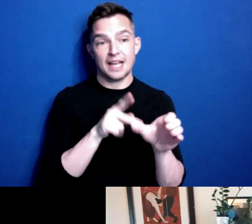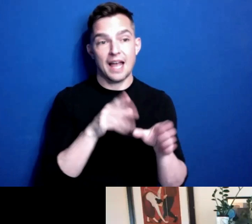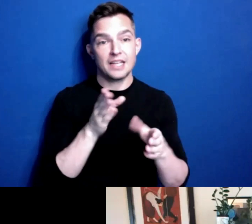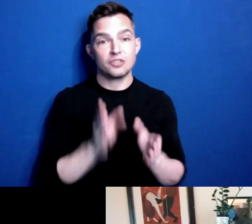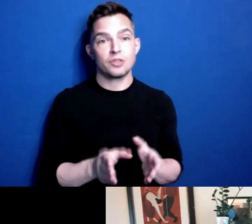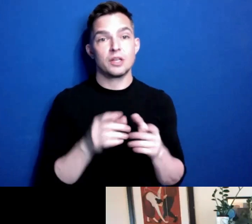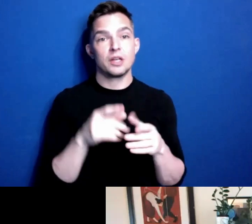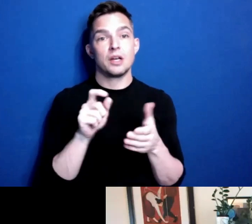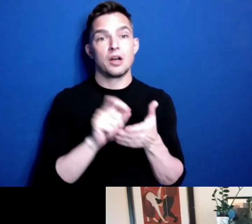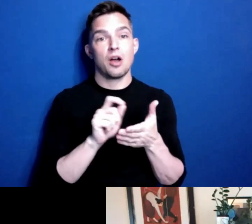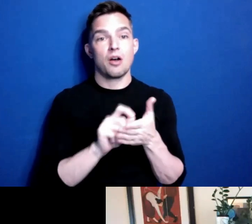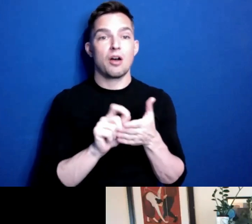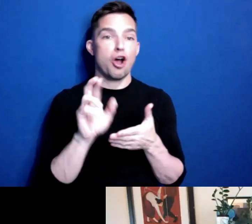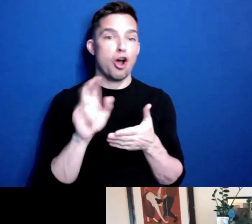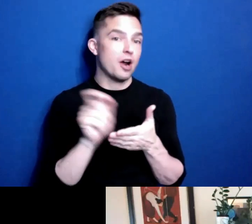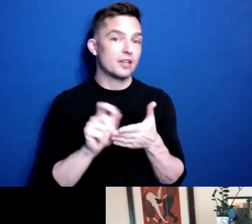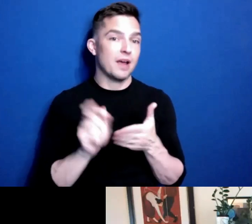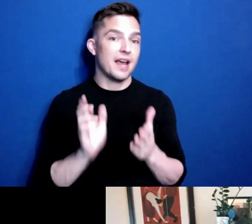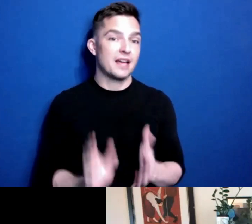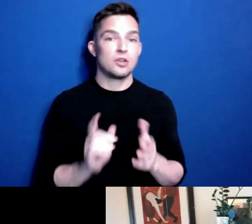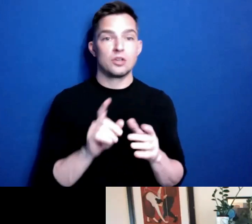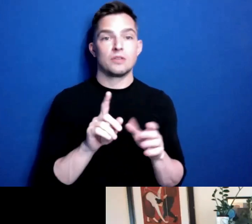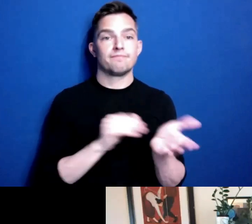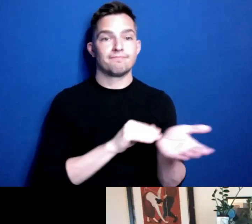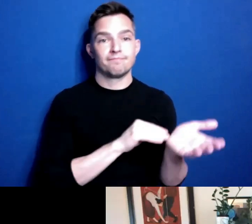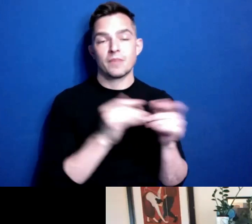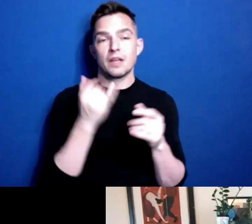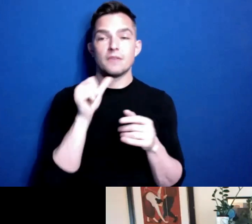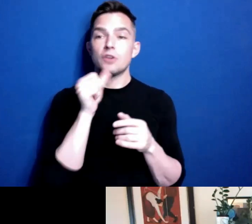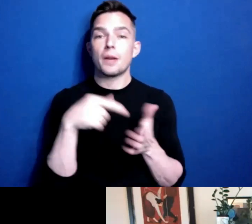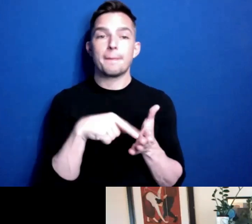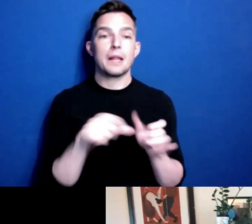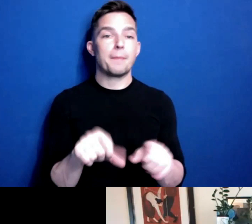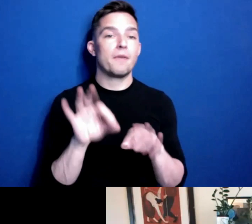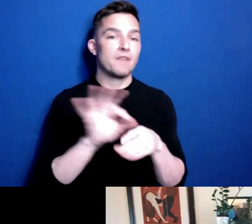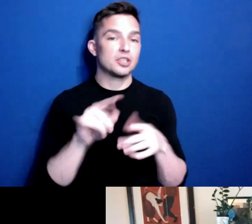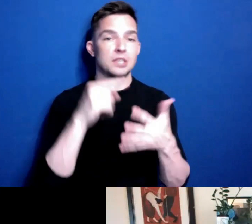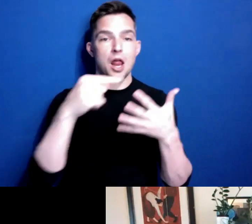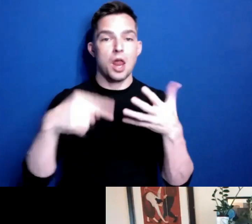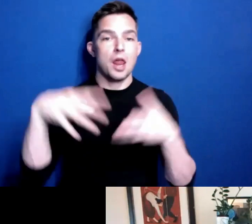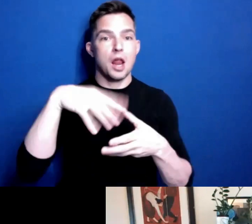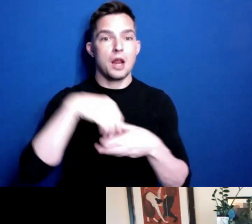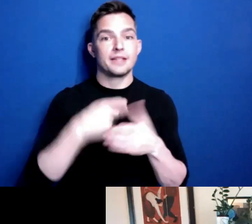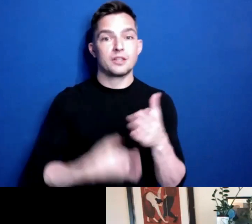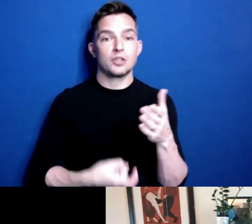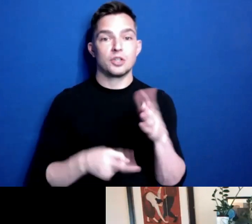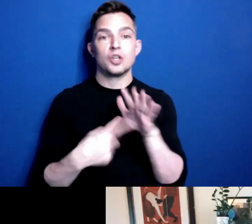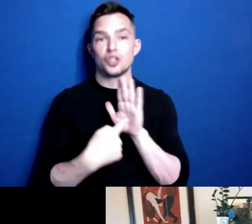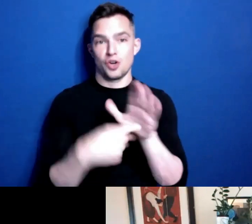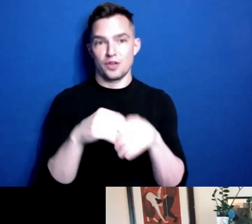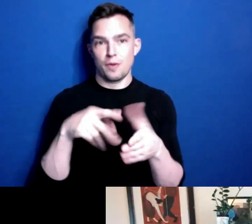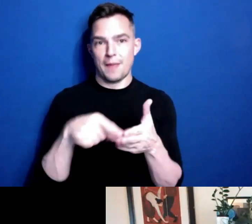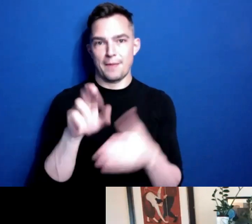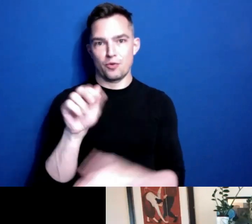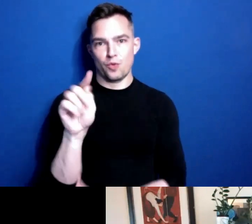additional prescribers, and if you need to hire staff for non-billable functions, all of those expenses are reflected in your payment rate,